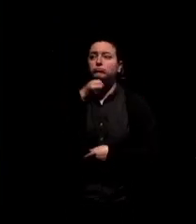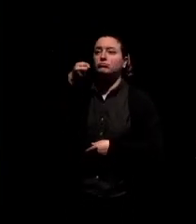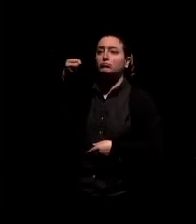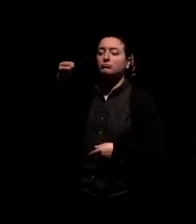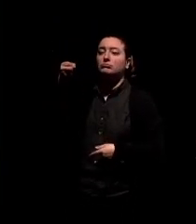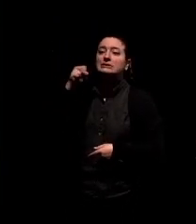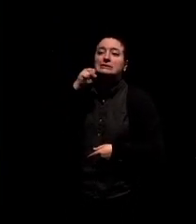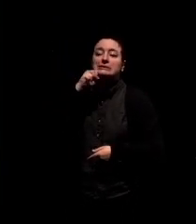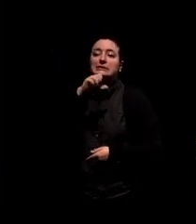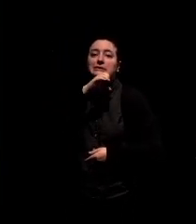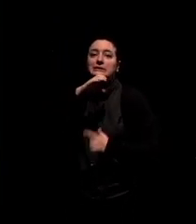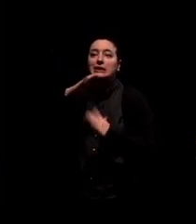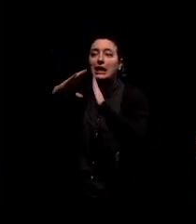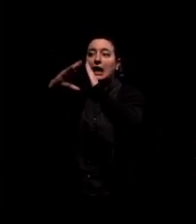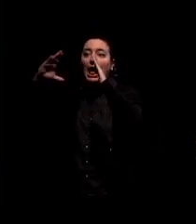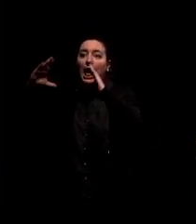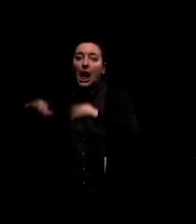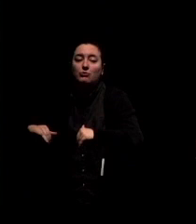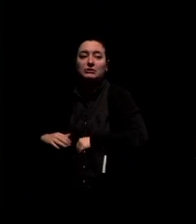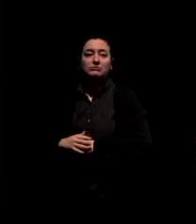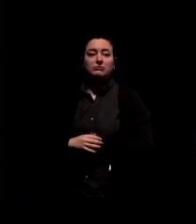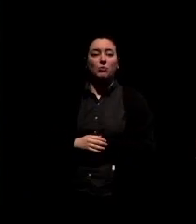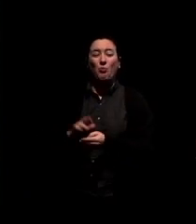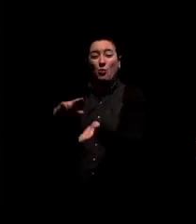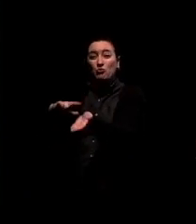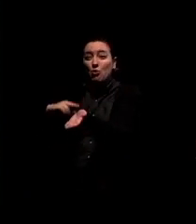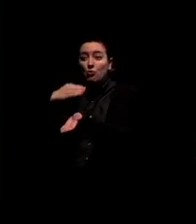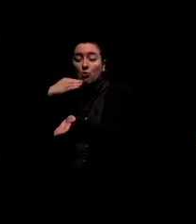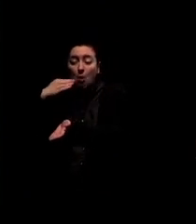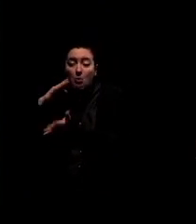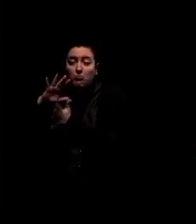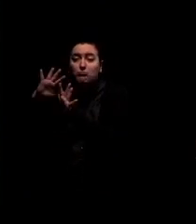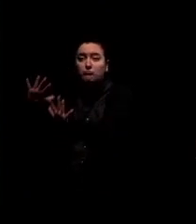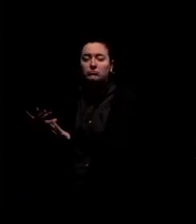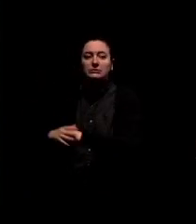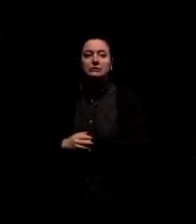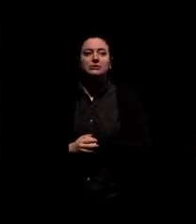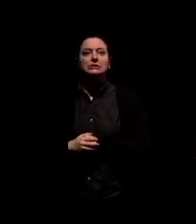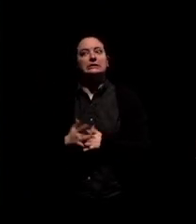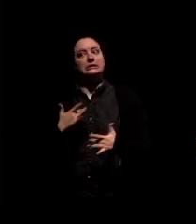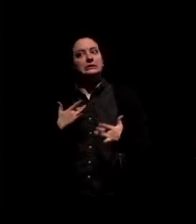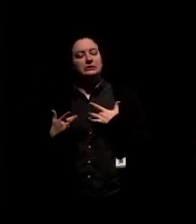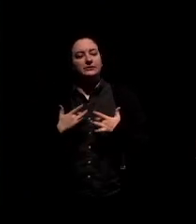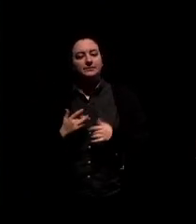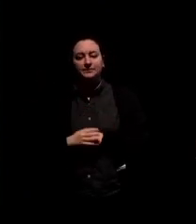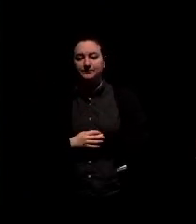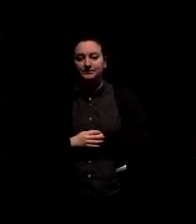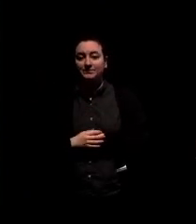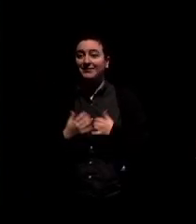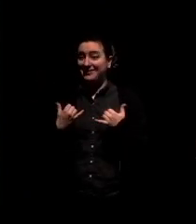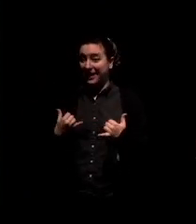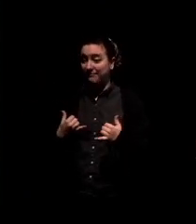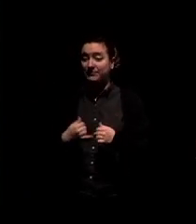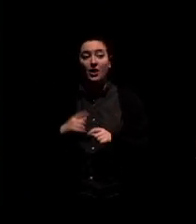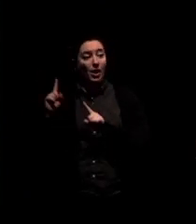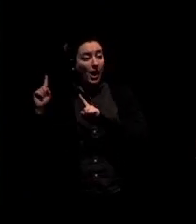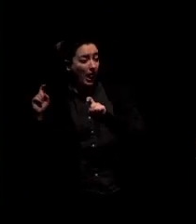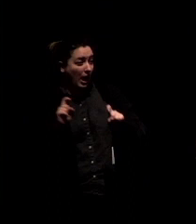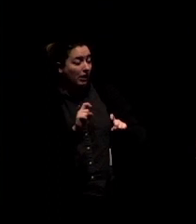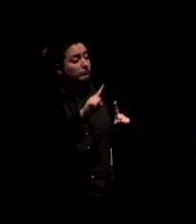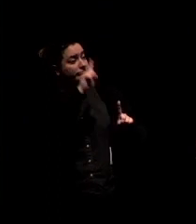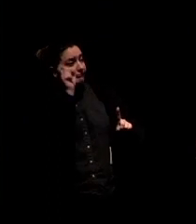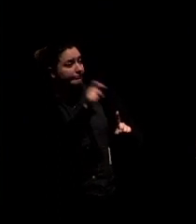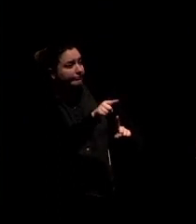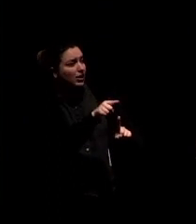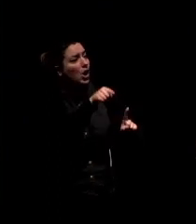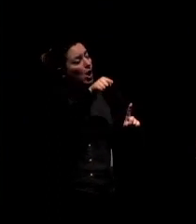setting, a lot of folks are very concerned. Now, 92% of the folks we surveyed said they would sure appreciate and be much more